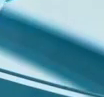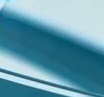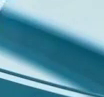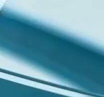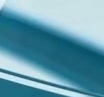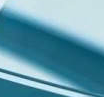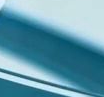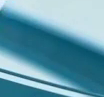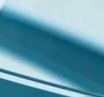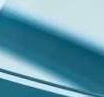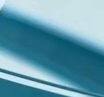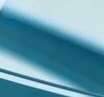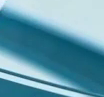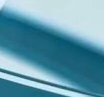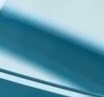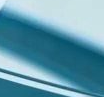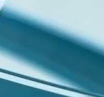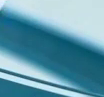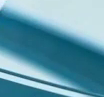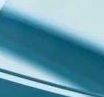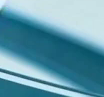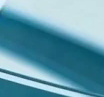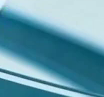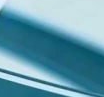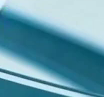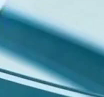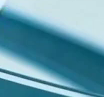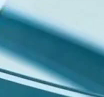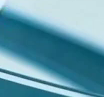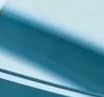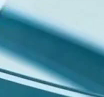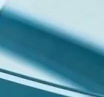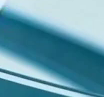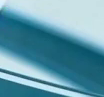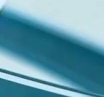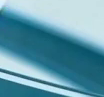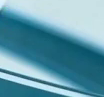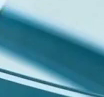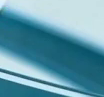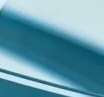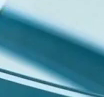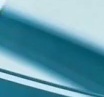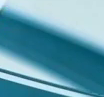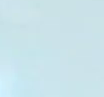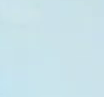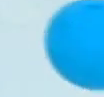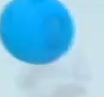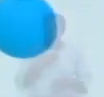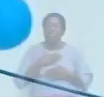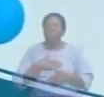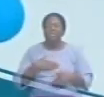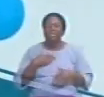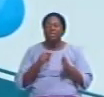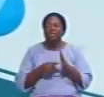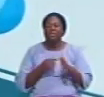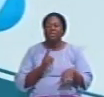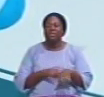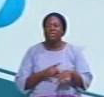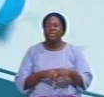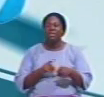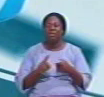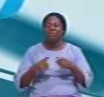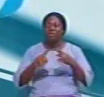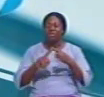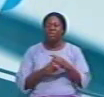Let's magnify the name of the Lord. Wherever you are, please, this is the time to get